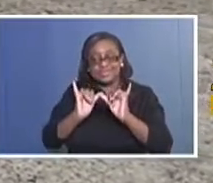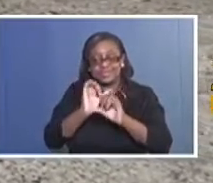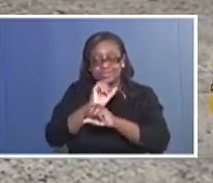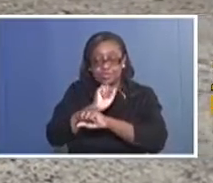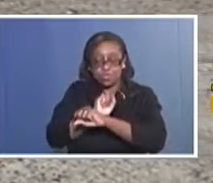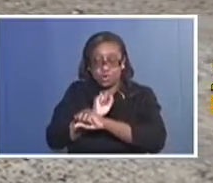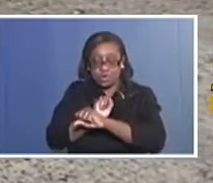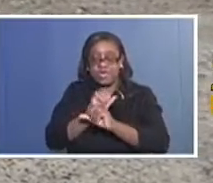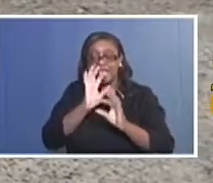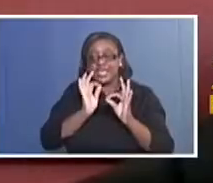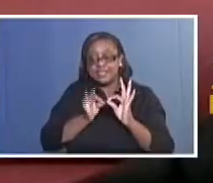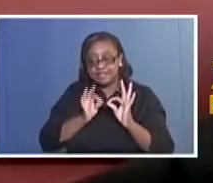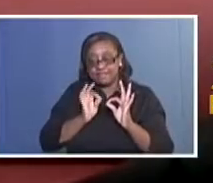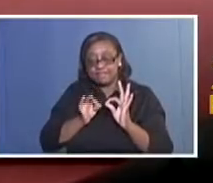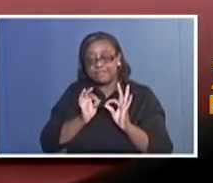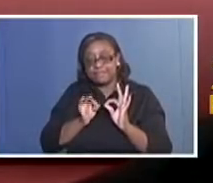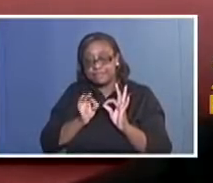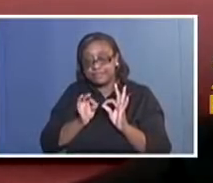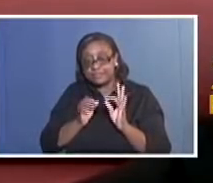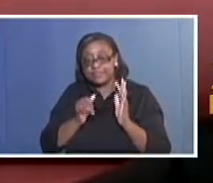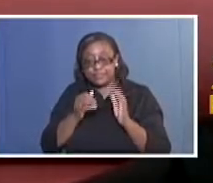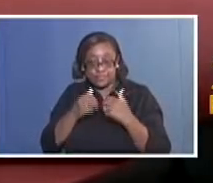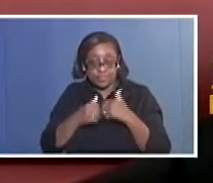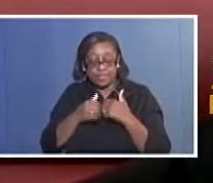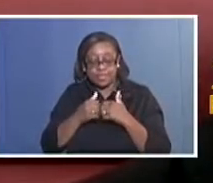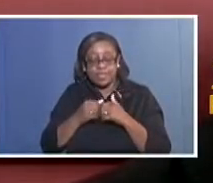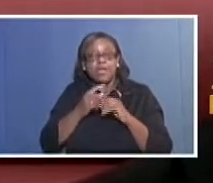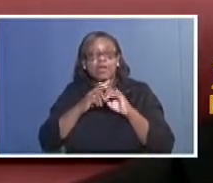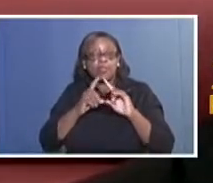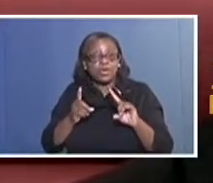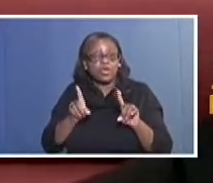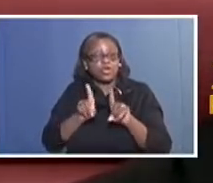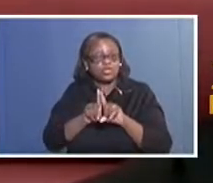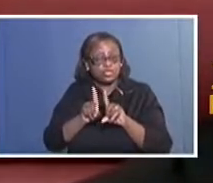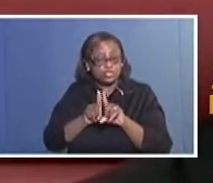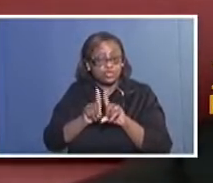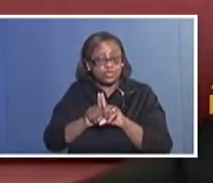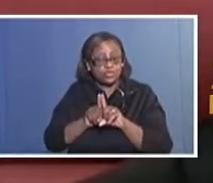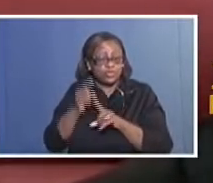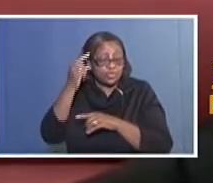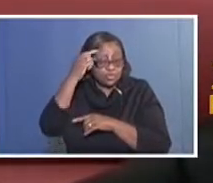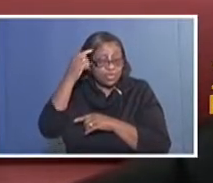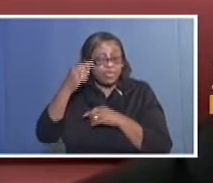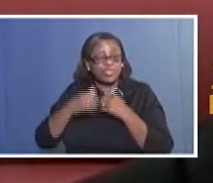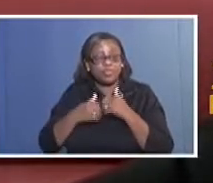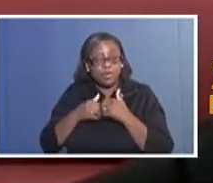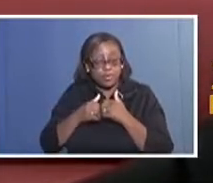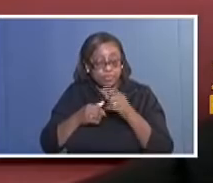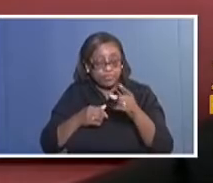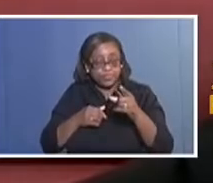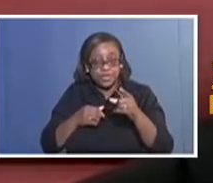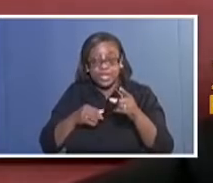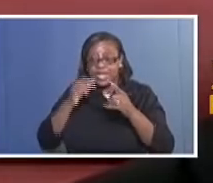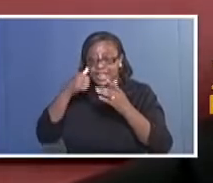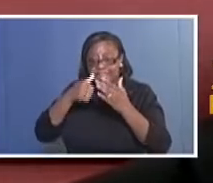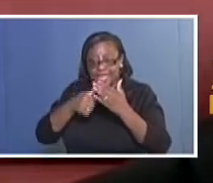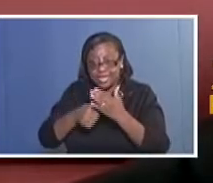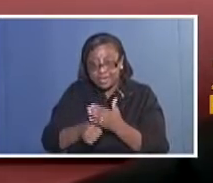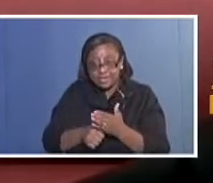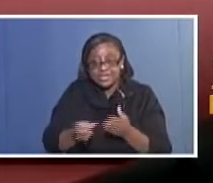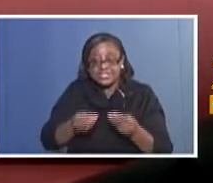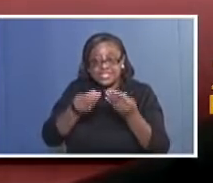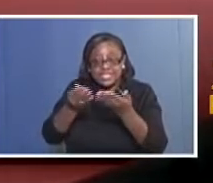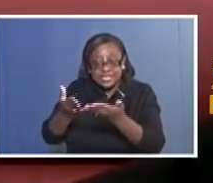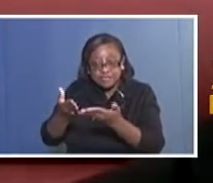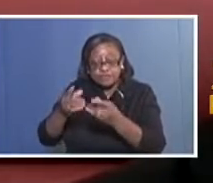full resolution. But in the interim, there's another major concern. Is there a way, even a letter or something to be given to